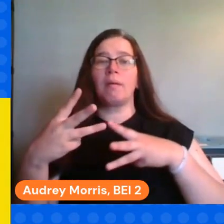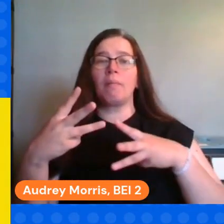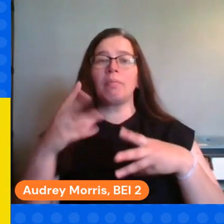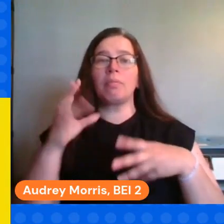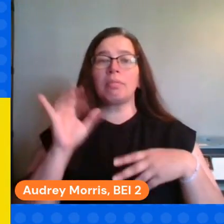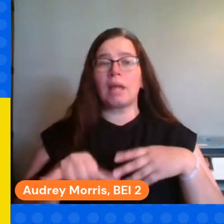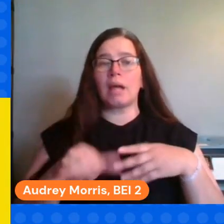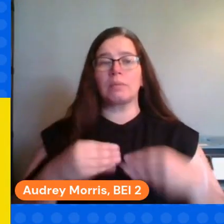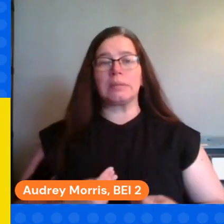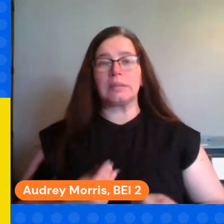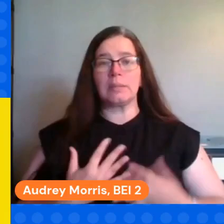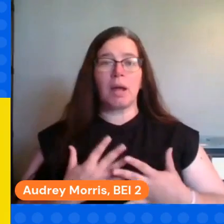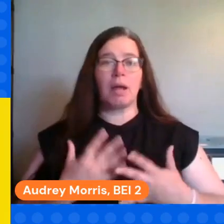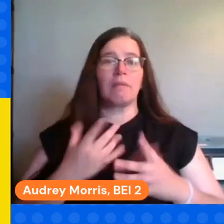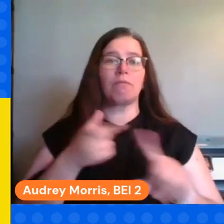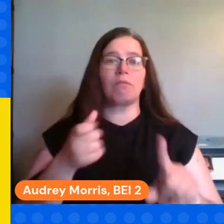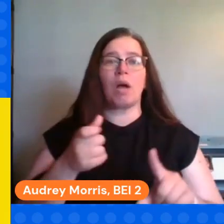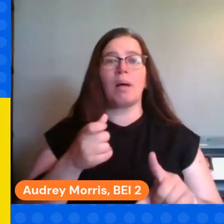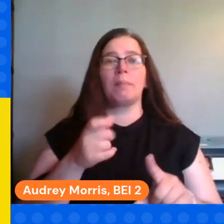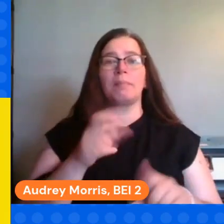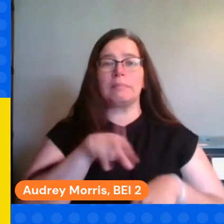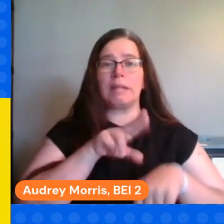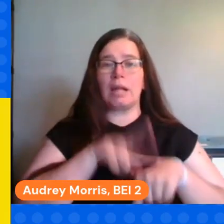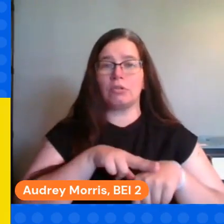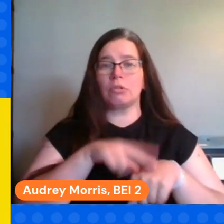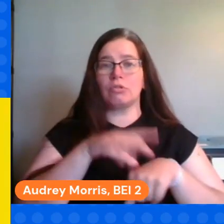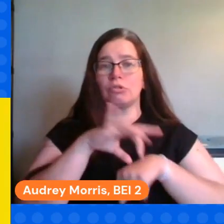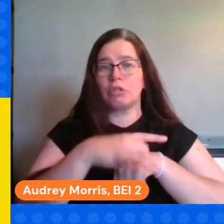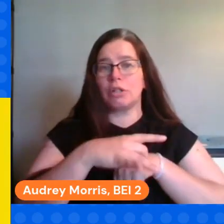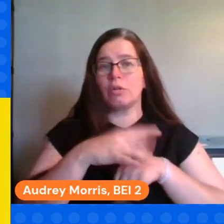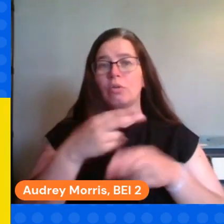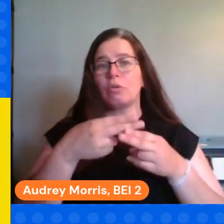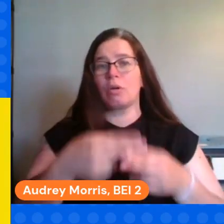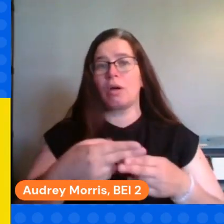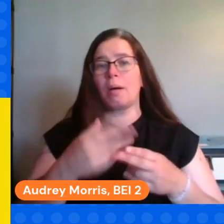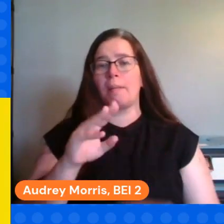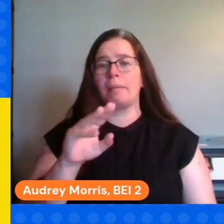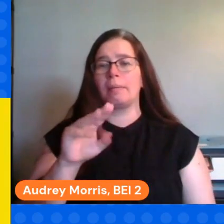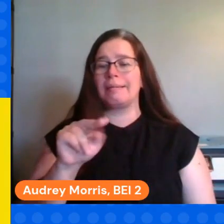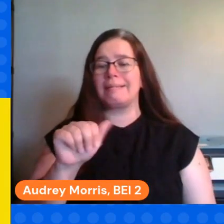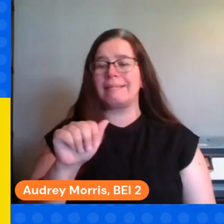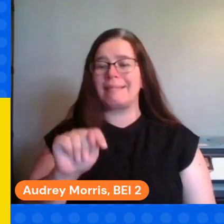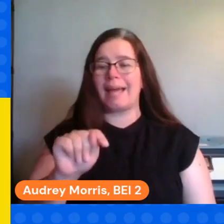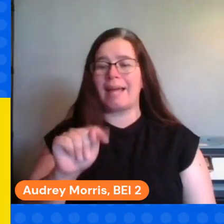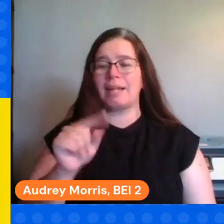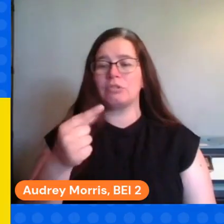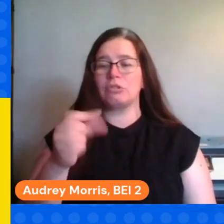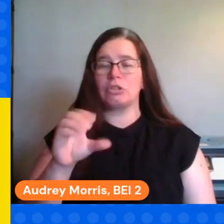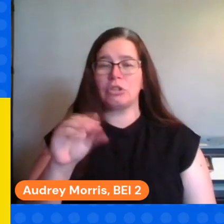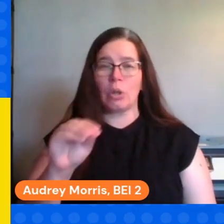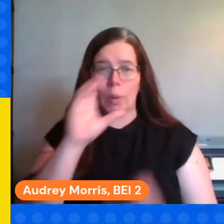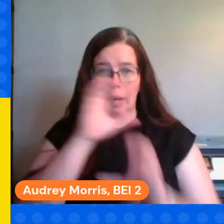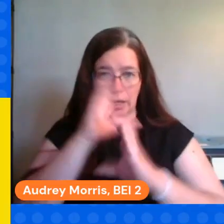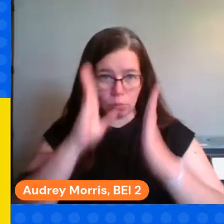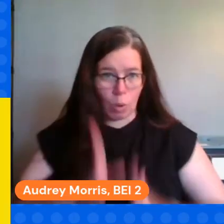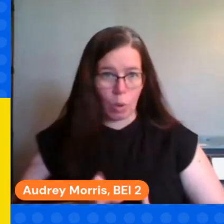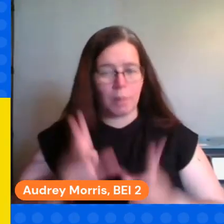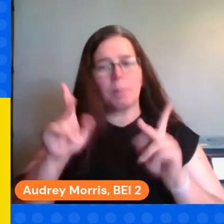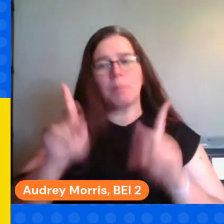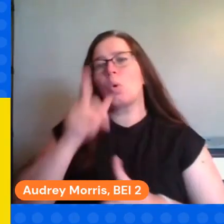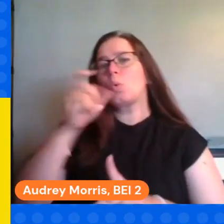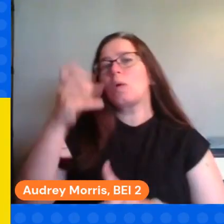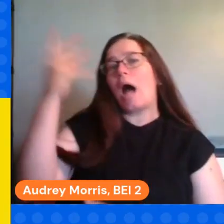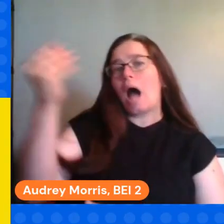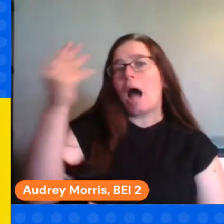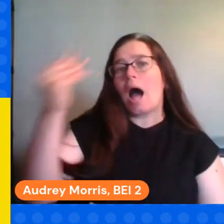by what National Geographic calls as a Nat Geo explorer, that is like someone that is out in nature doing research